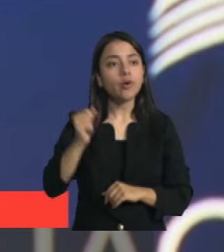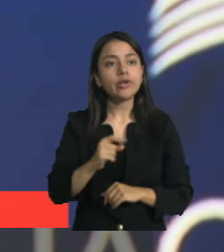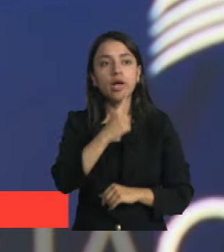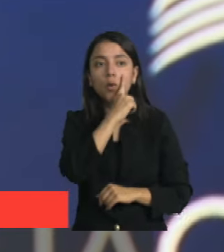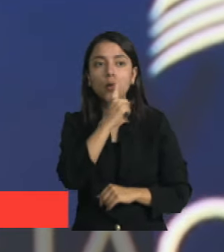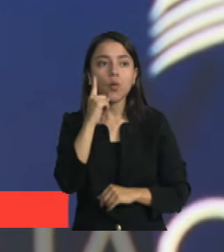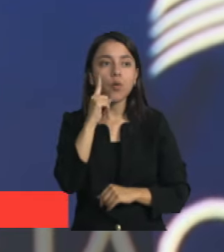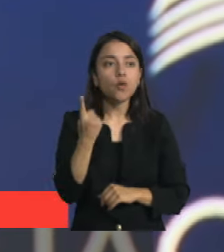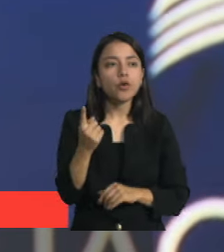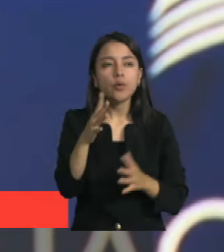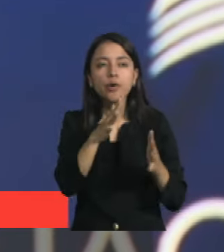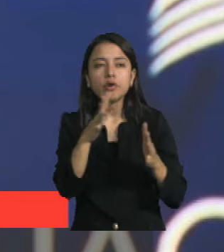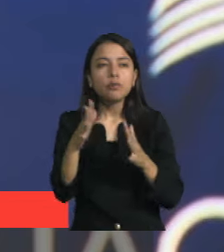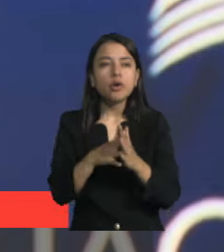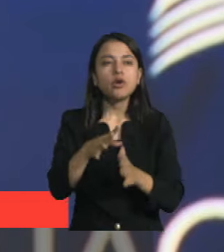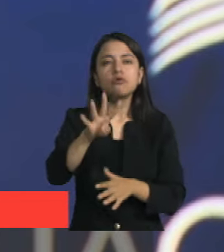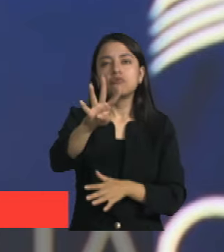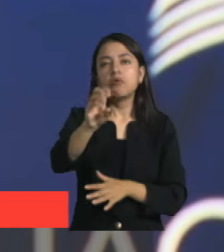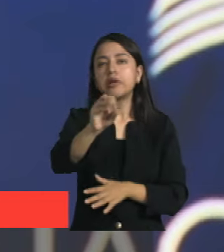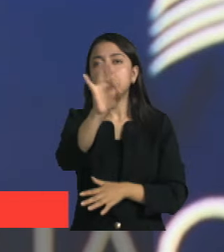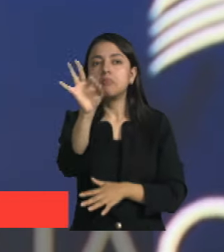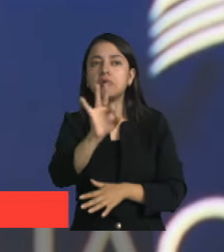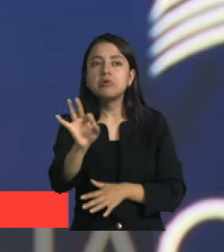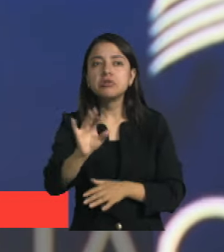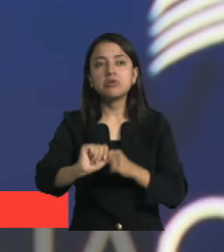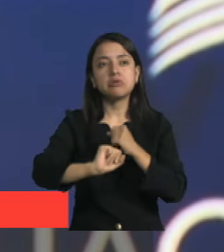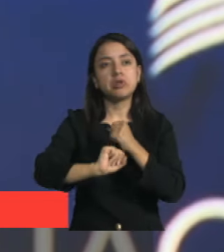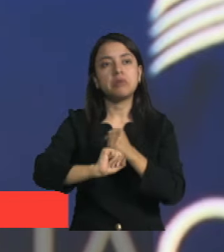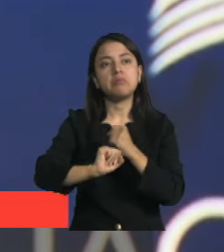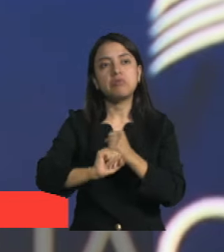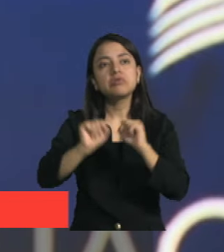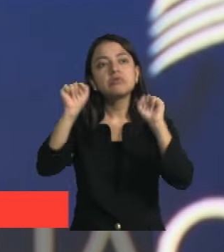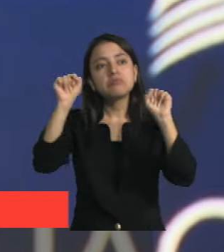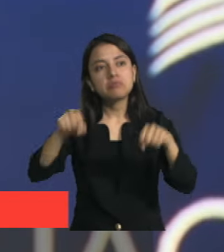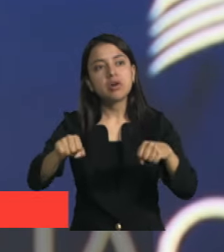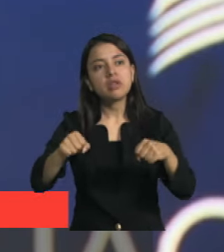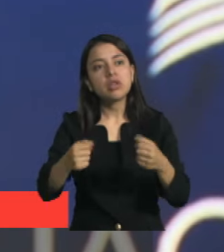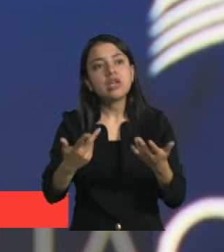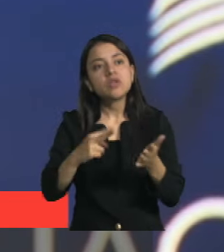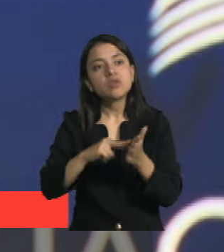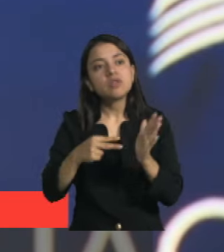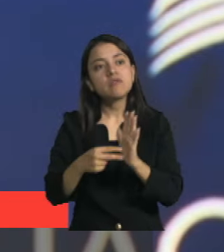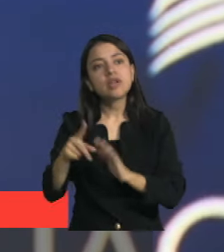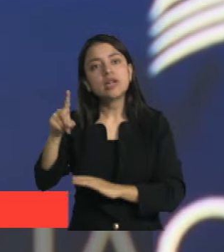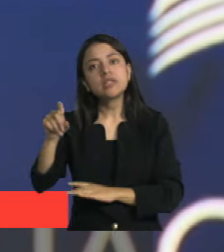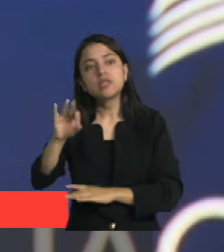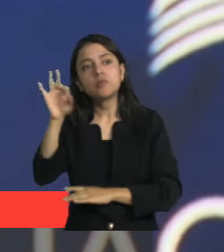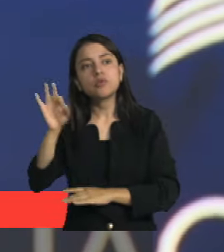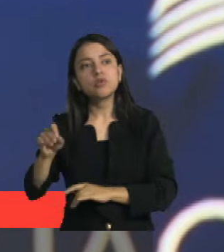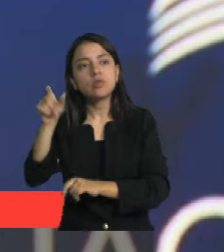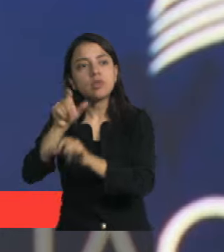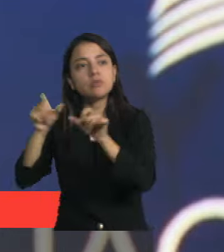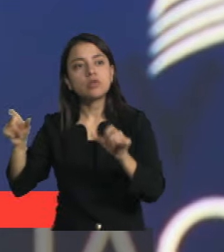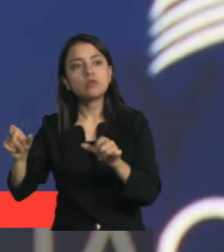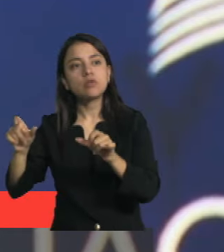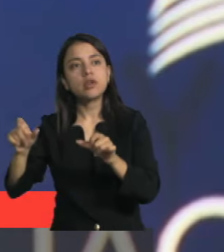people would really have a lot to do with that if that happens, because at 40%, that means 60% of the people are voting for the